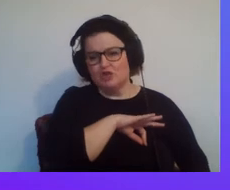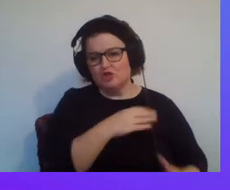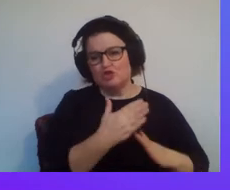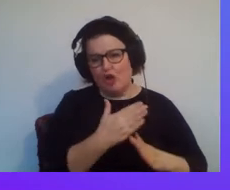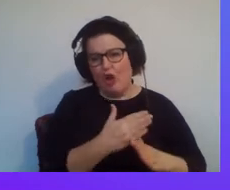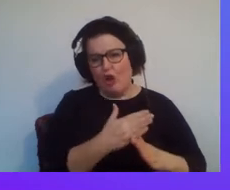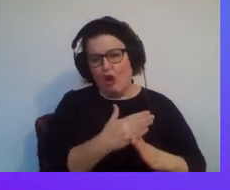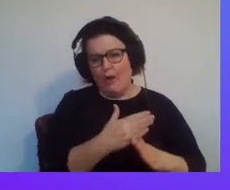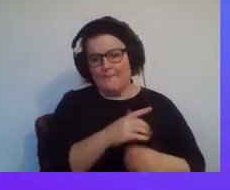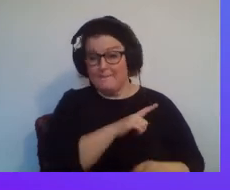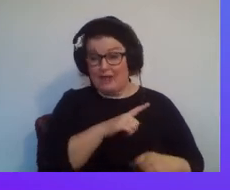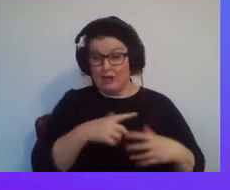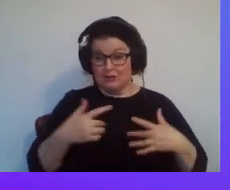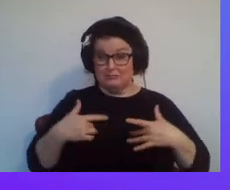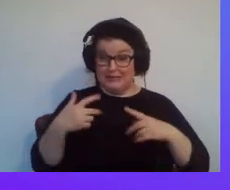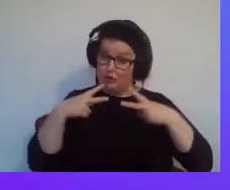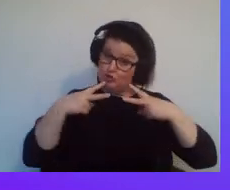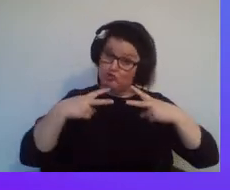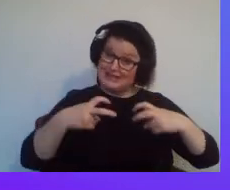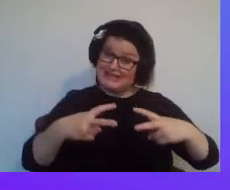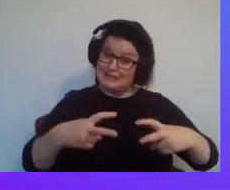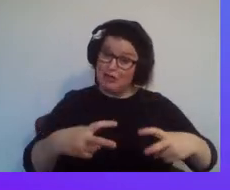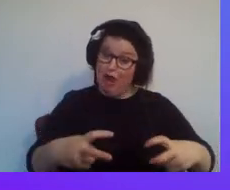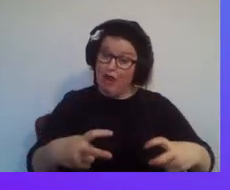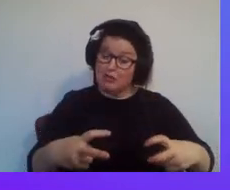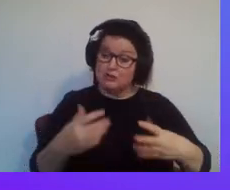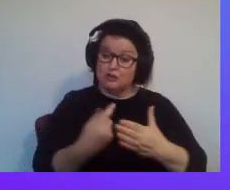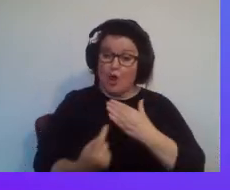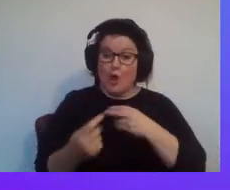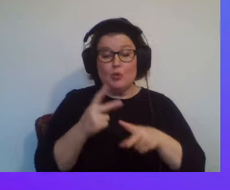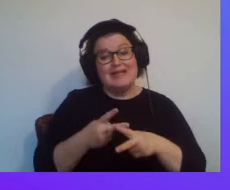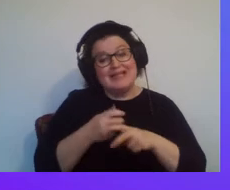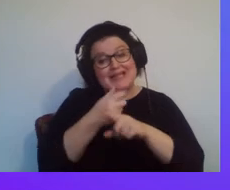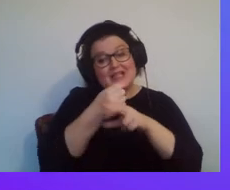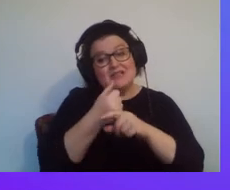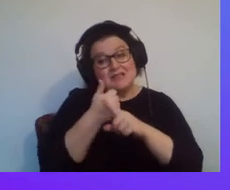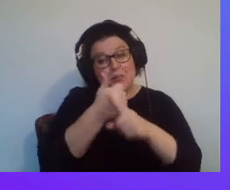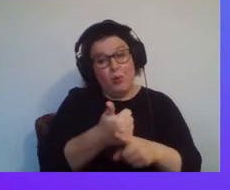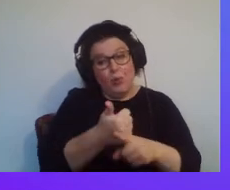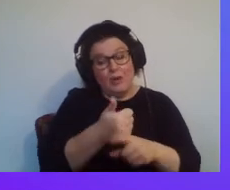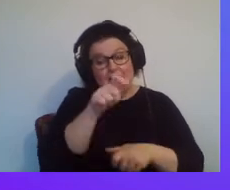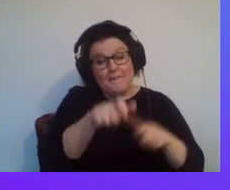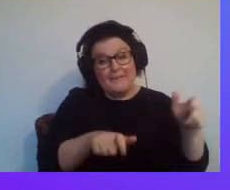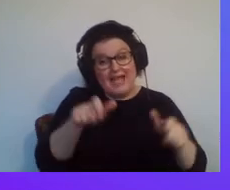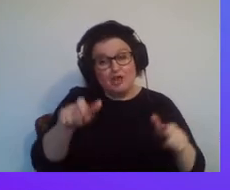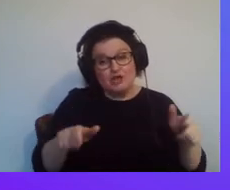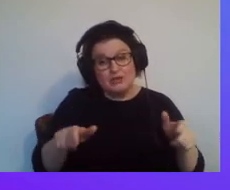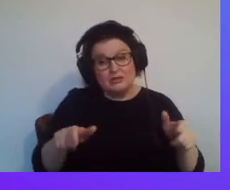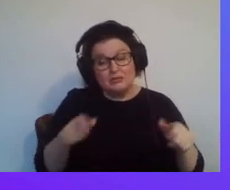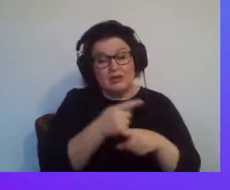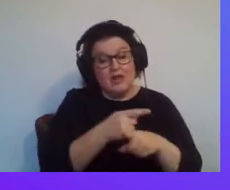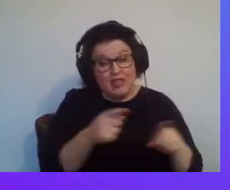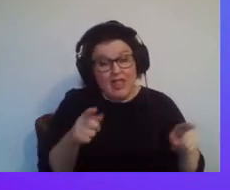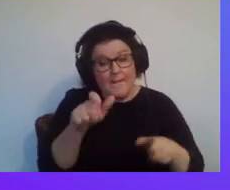research as well as giving care to patients, mainly patients who have autoimmune